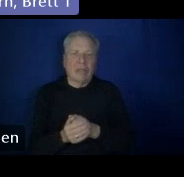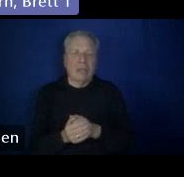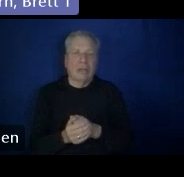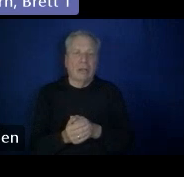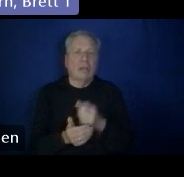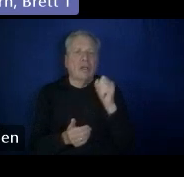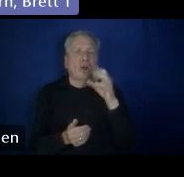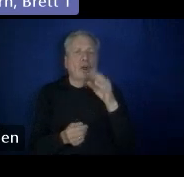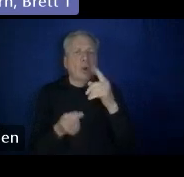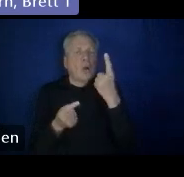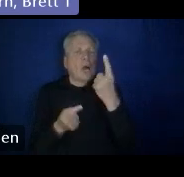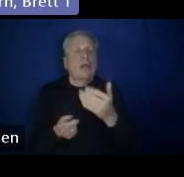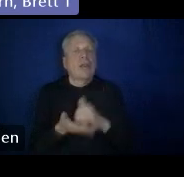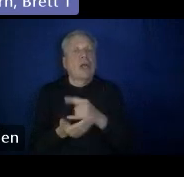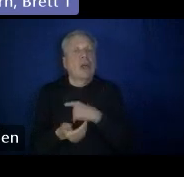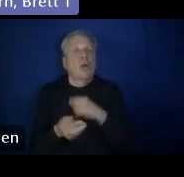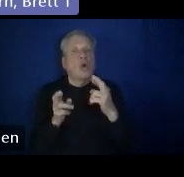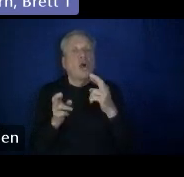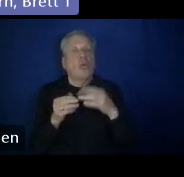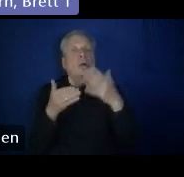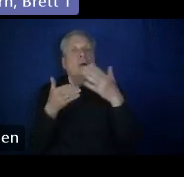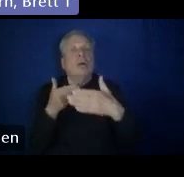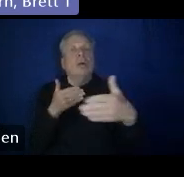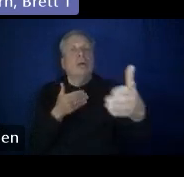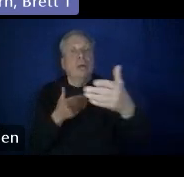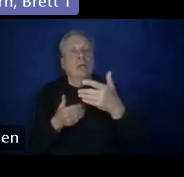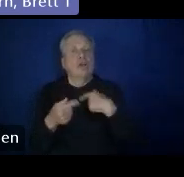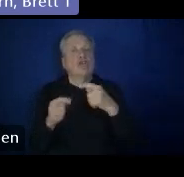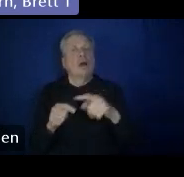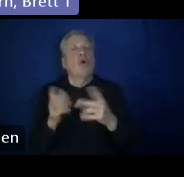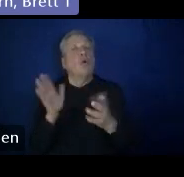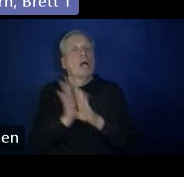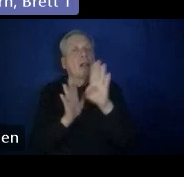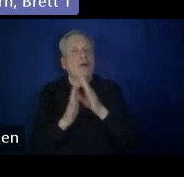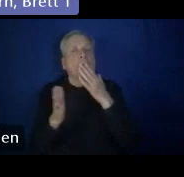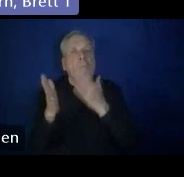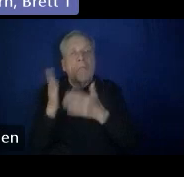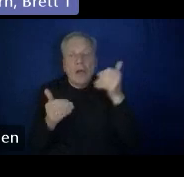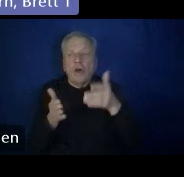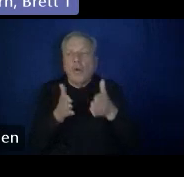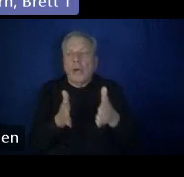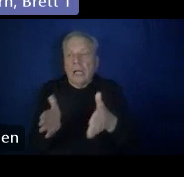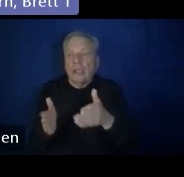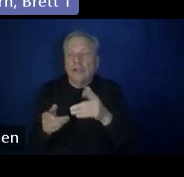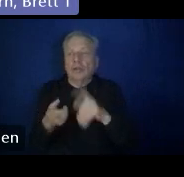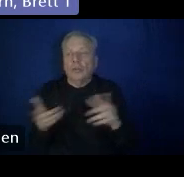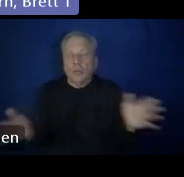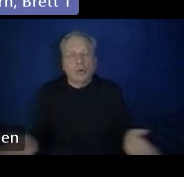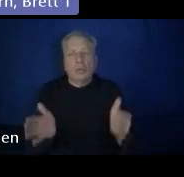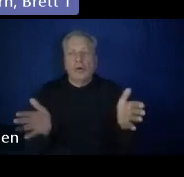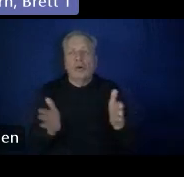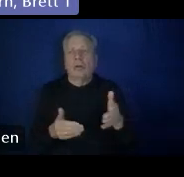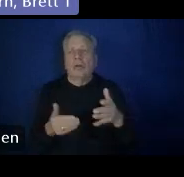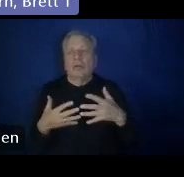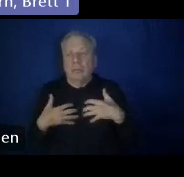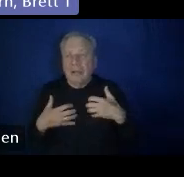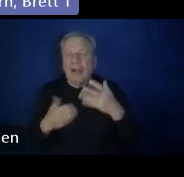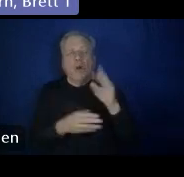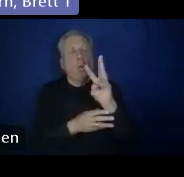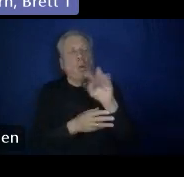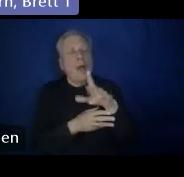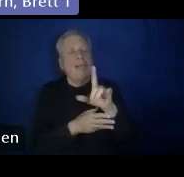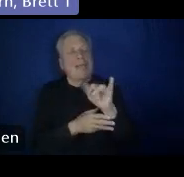So one thing we're hoping to do in the future is to try to develop better ways to promote proper bear and wildlife viewing etiquette